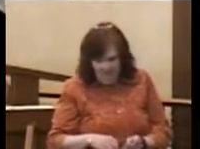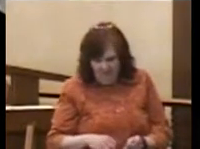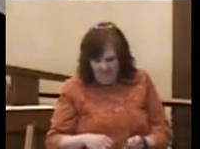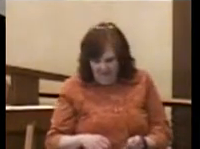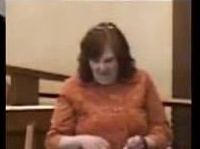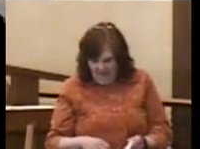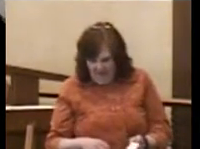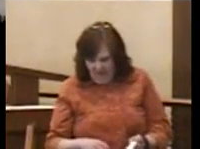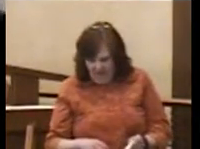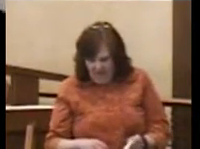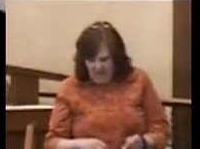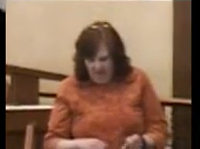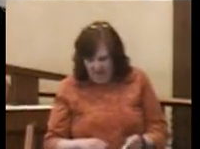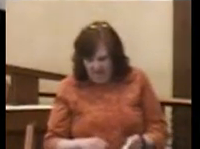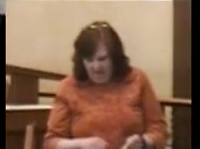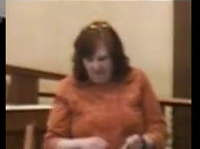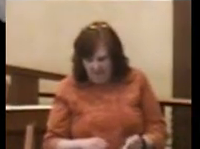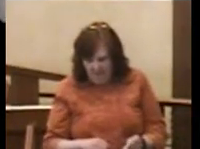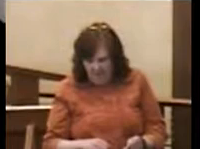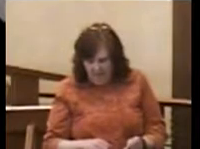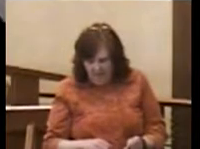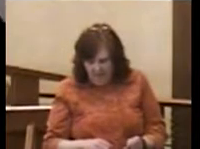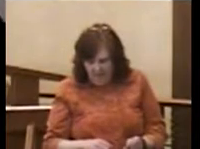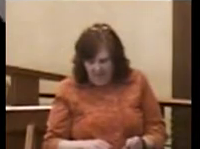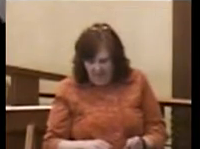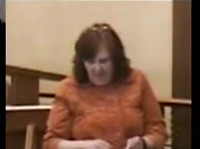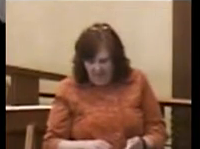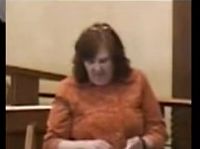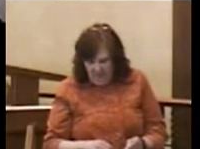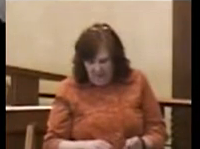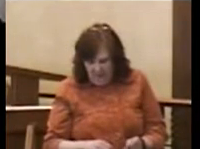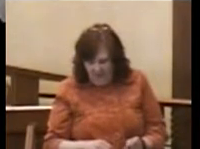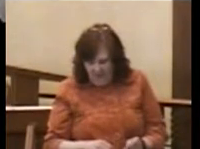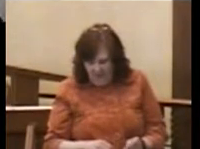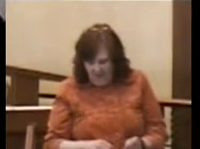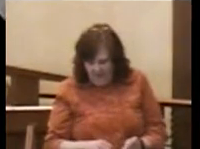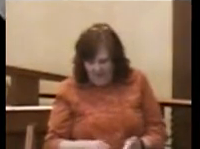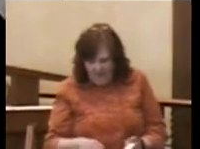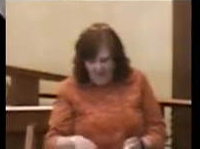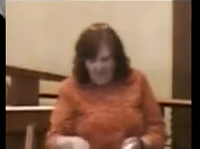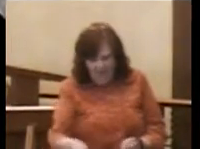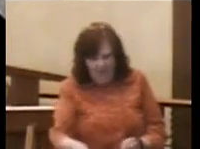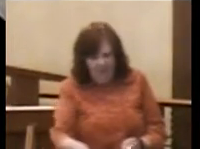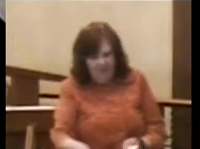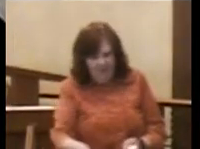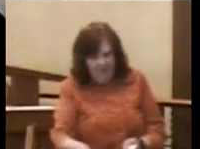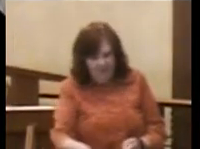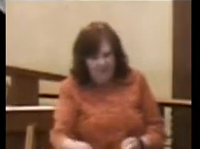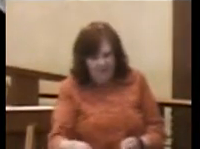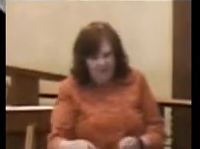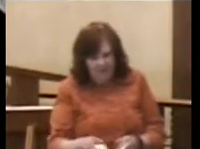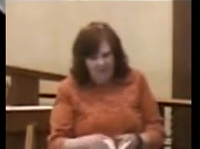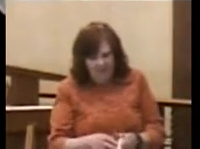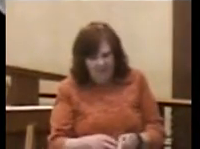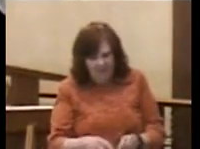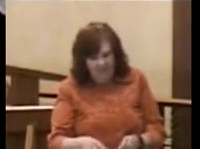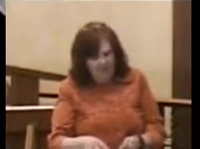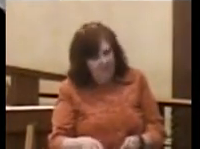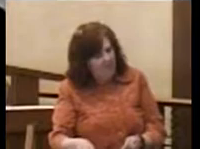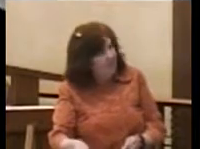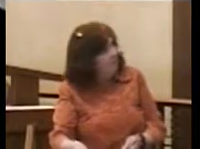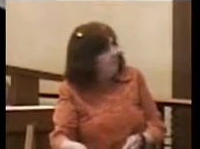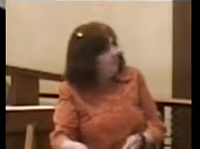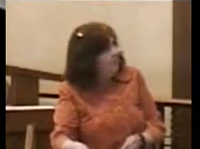in Olmsted County? So this will really help to stock their shelves. But remember, Donations of sauce must be in